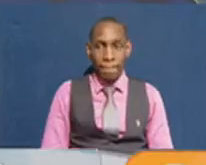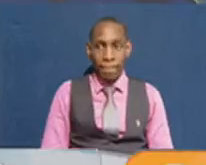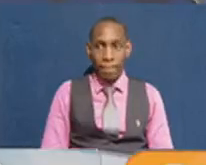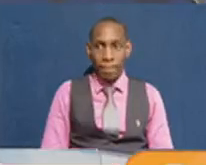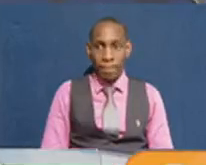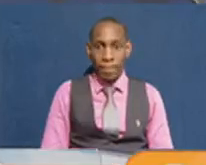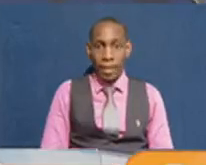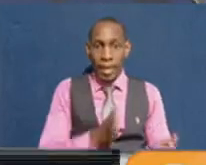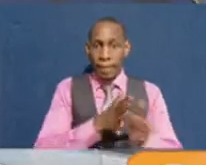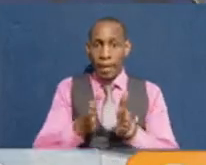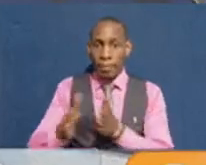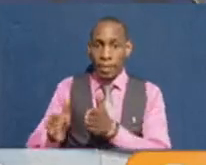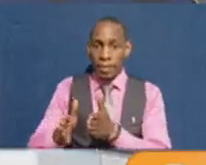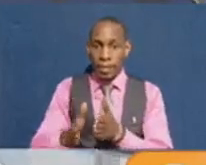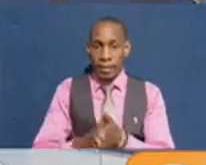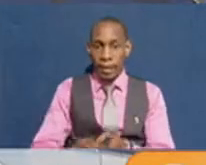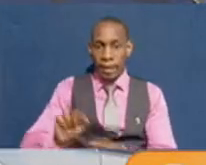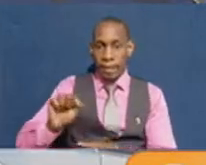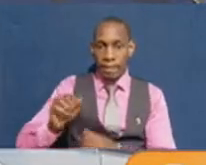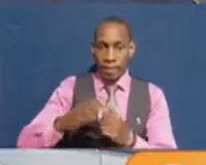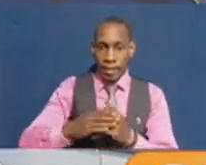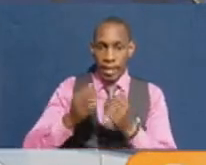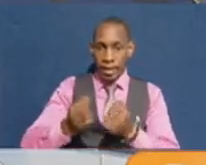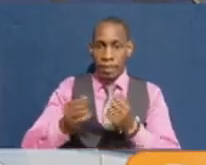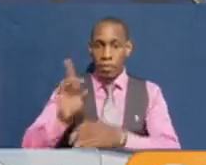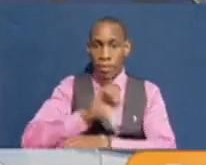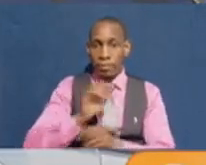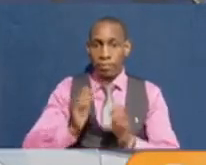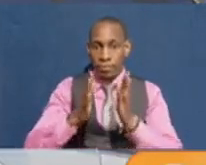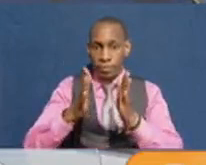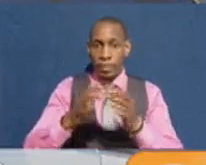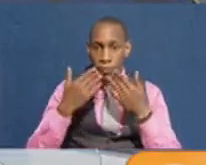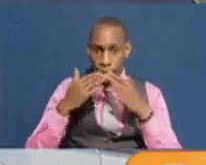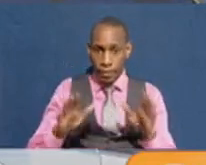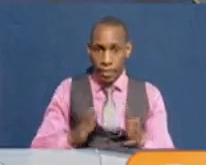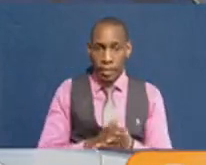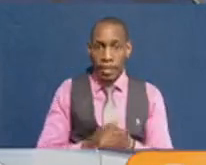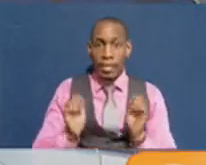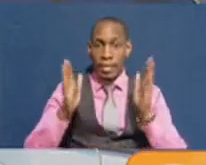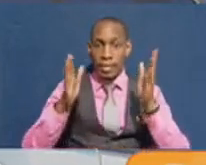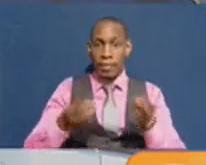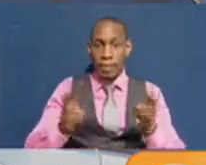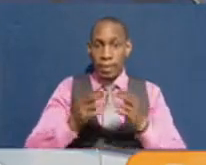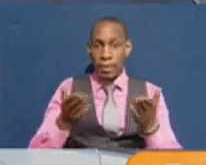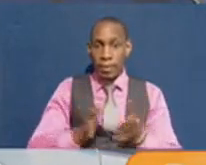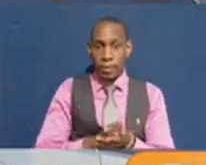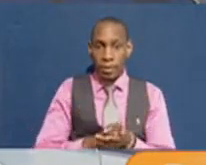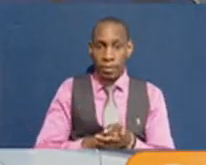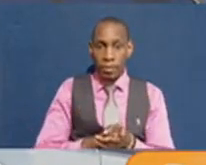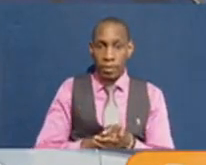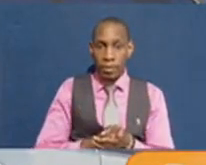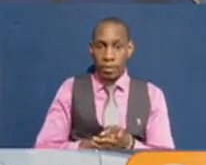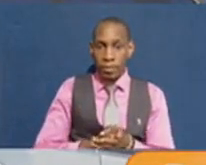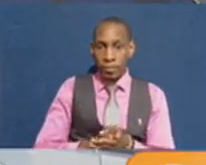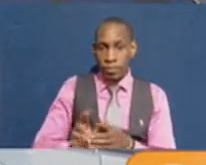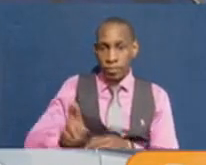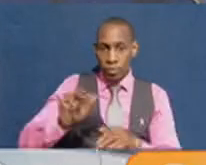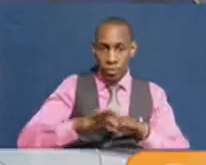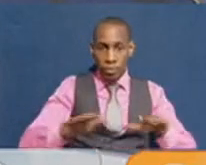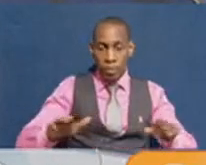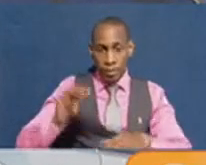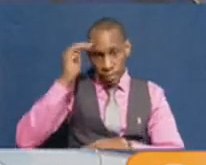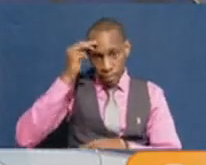Now, preparations for the 59th Mashujaa Day celebrations are complete. The event, to be held at Uhuru Gardens Memorial Park in